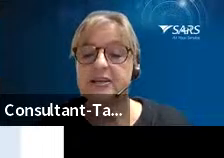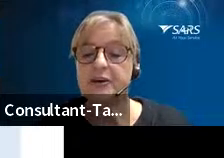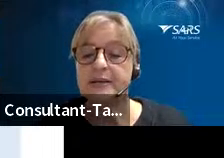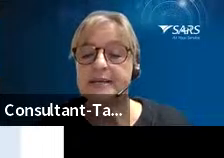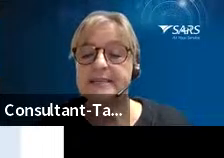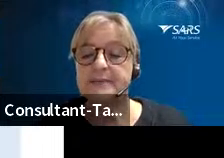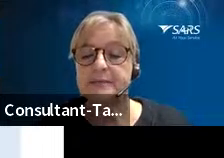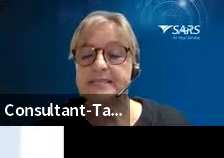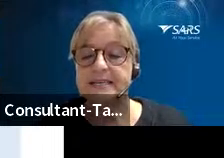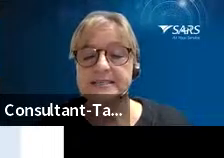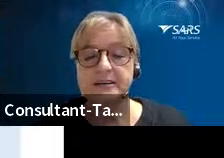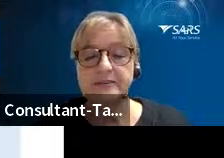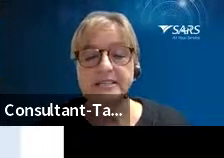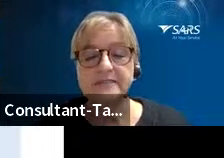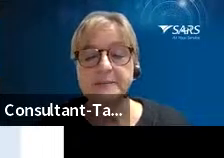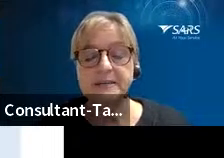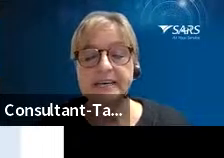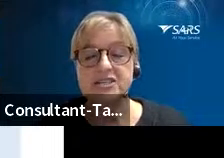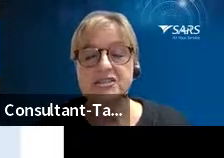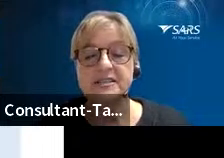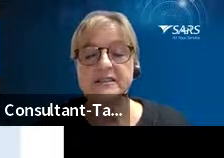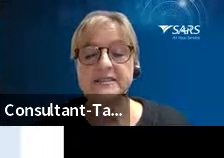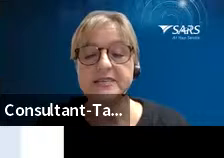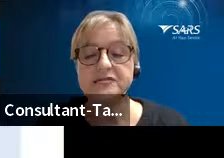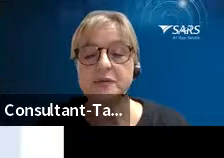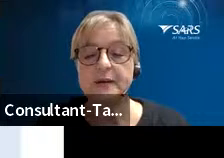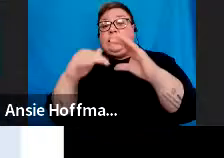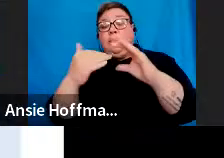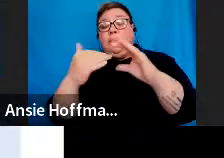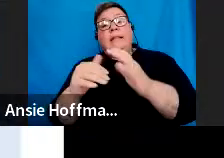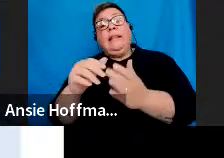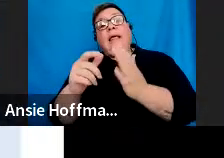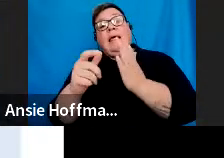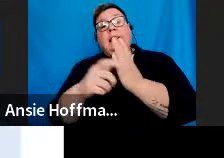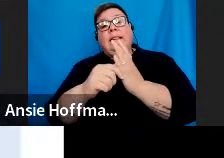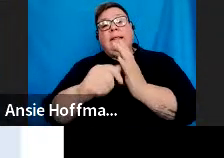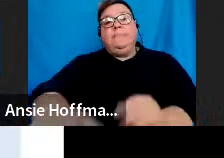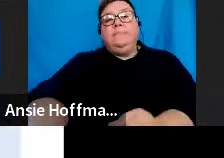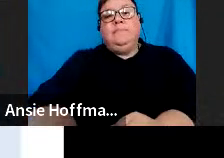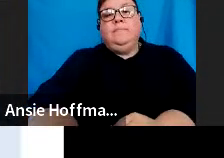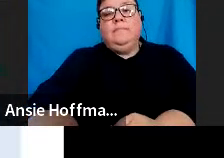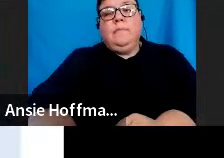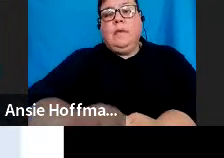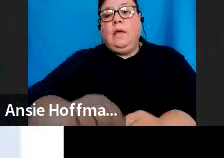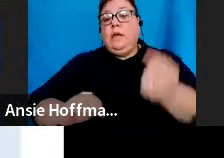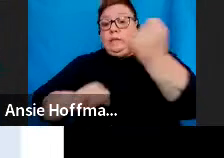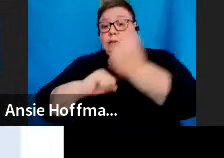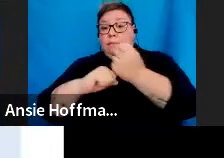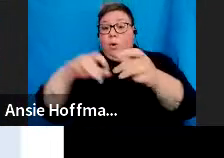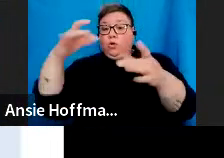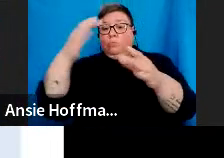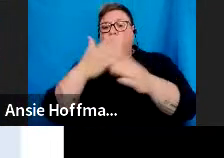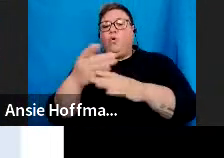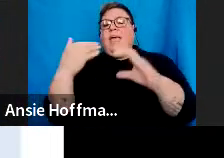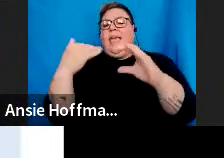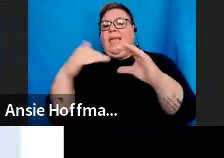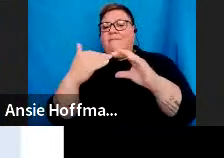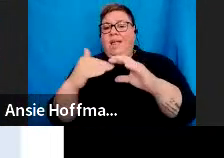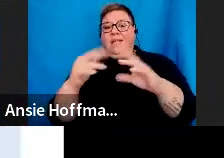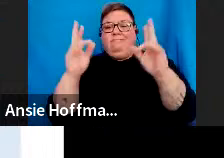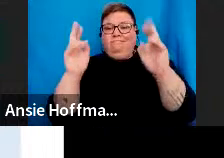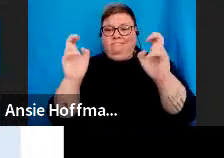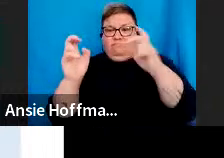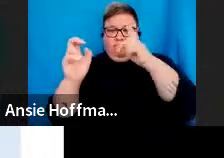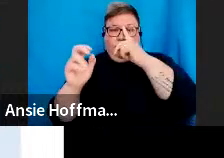can only submit tax directive applications that require supporting documents through e-filing. For example, tax